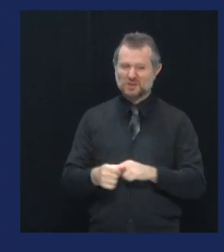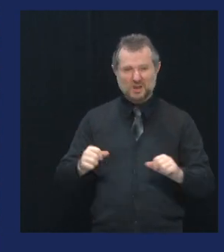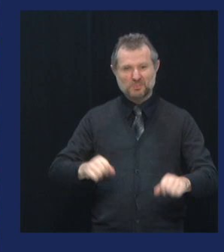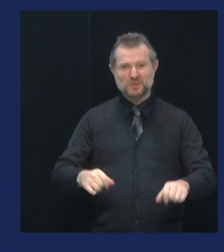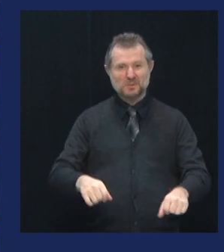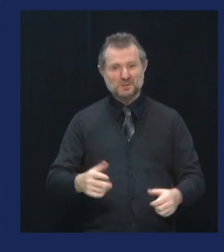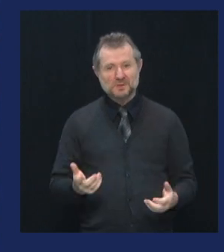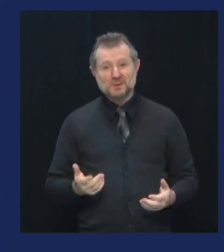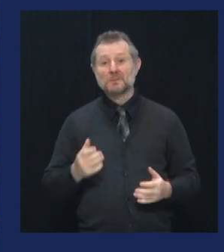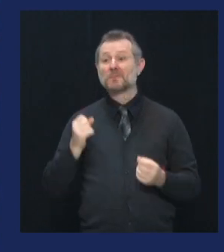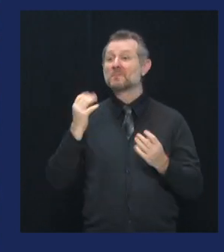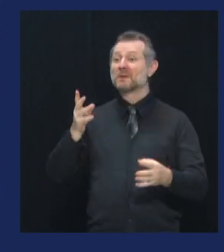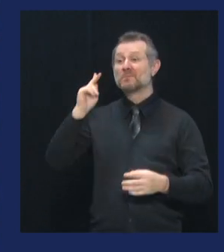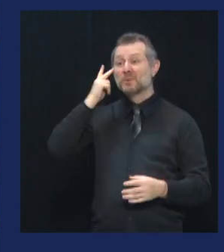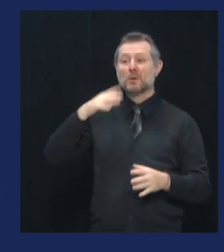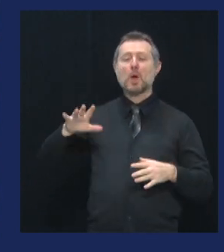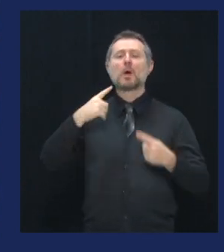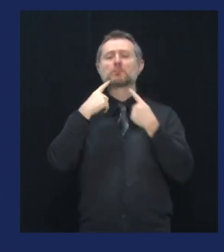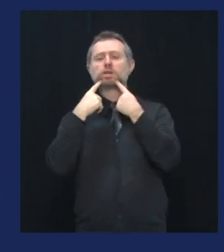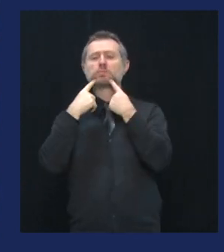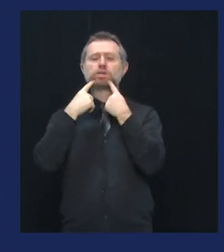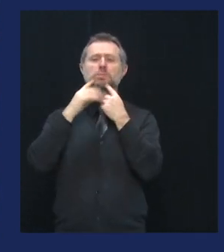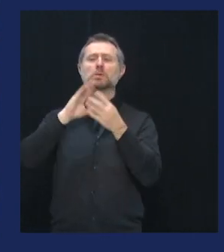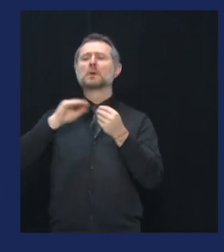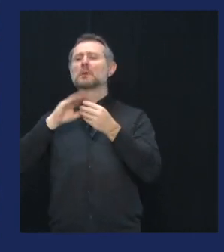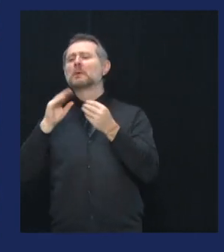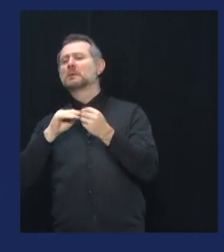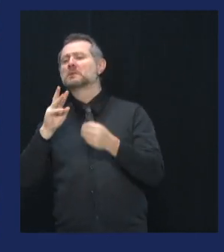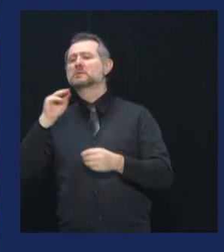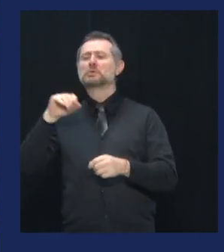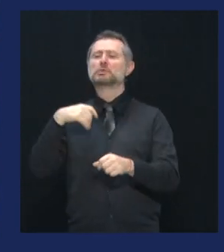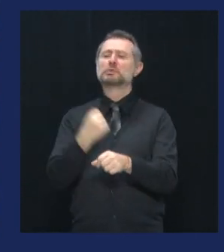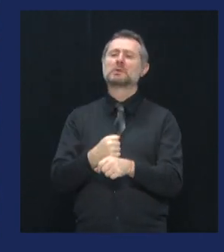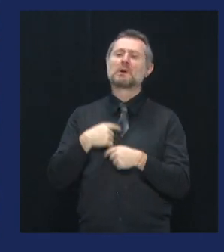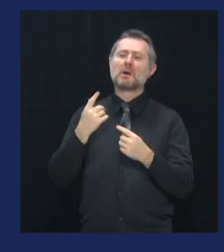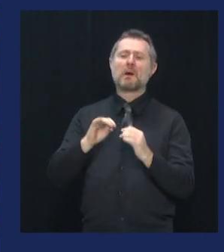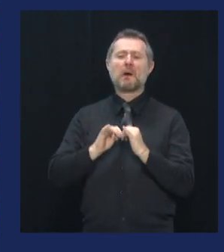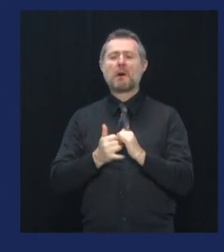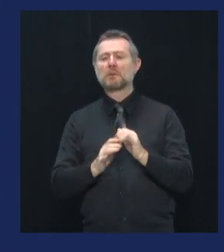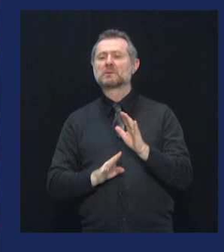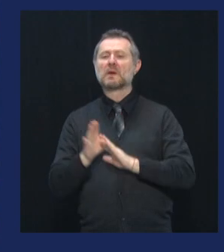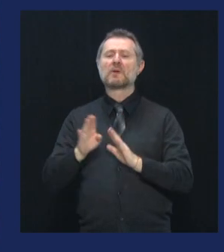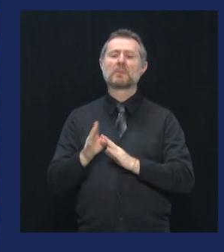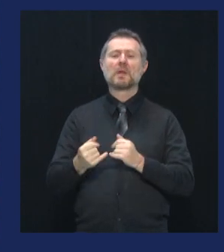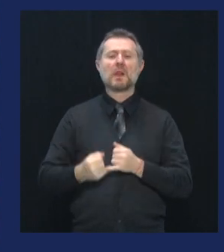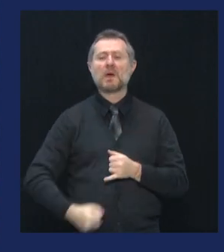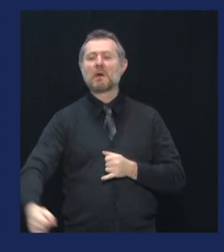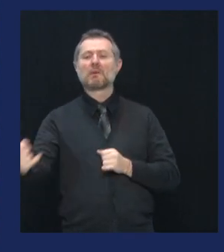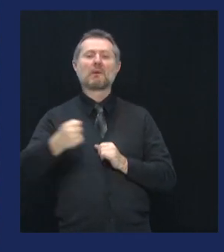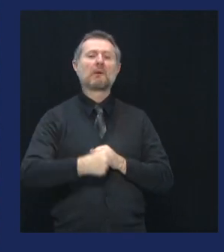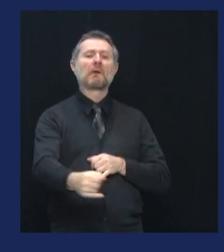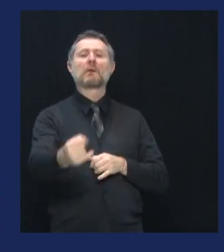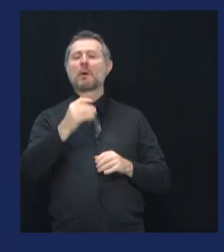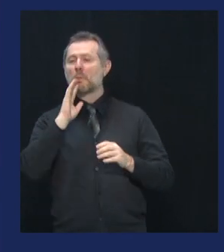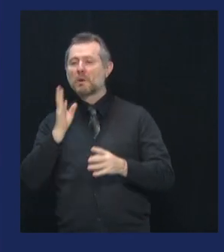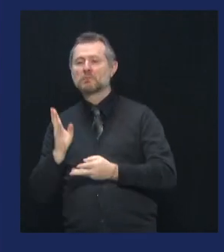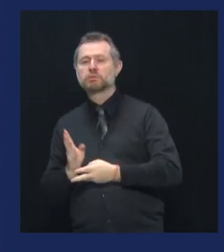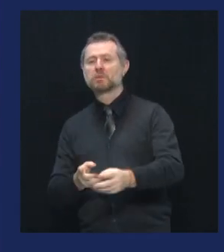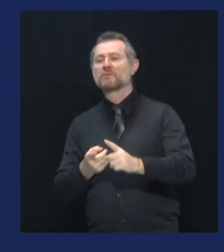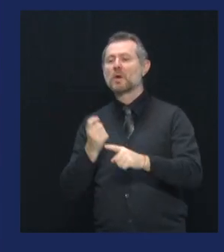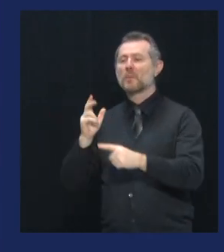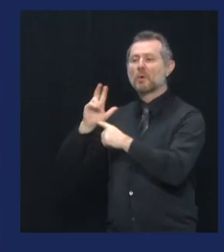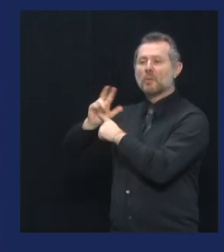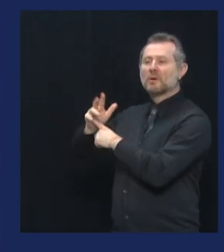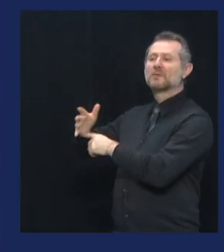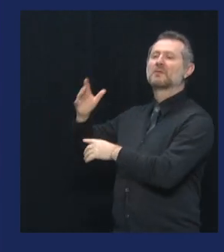60 years about developing transmission lines to bring clean, low-cost, renewable energy from upstate and hydropower